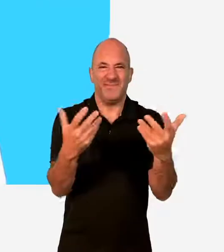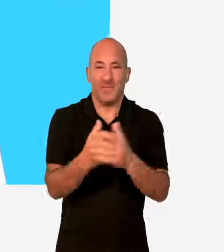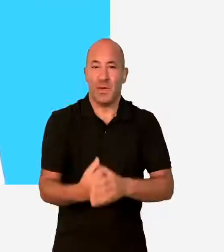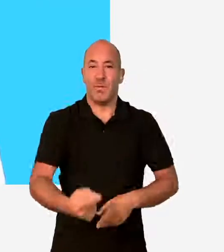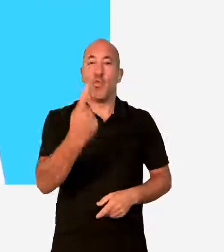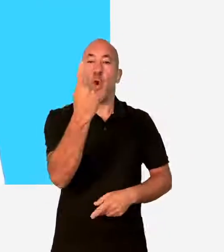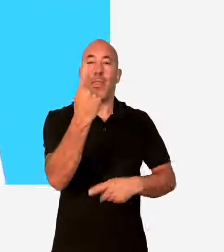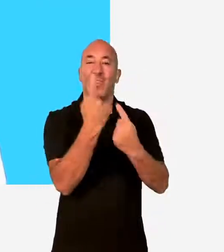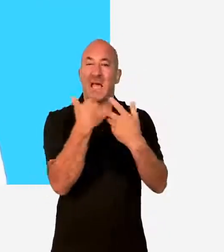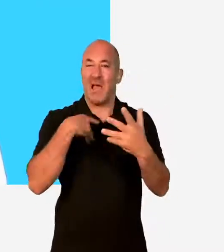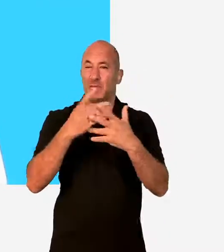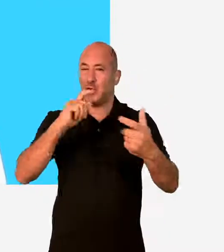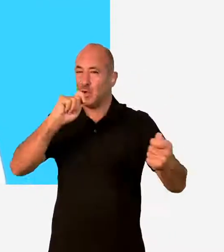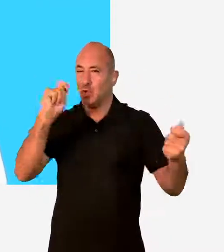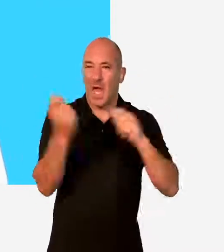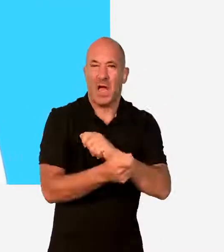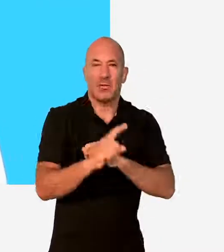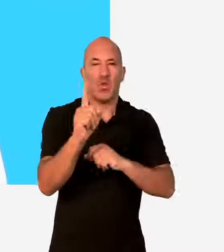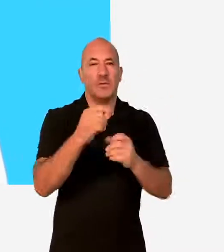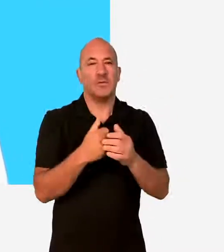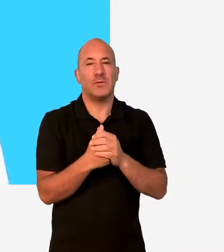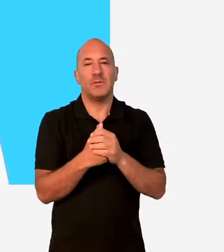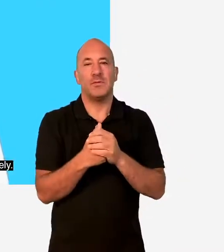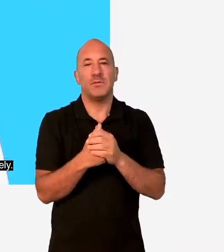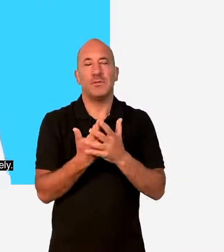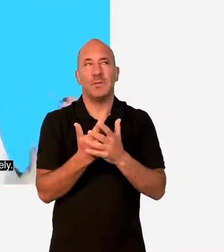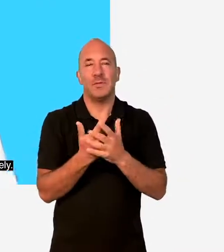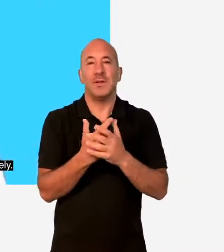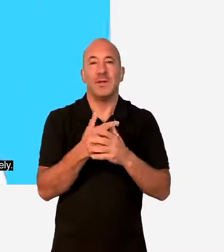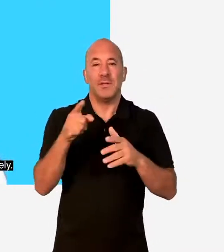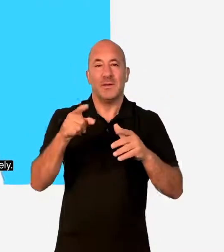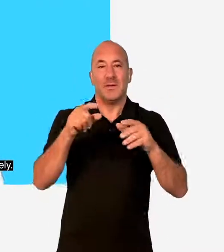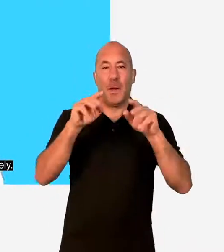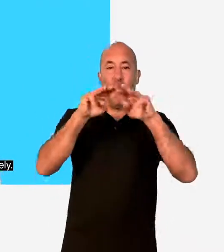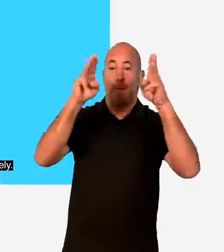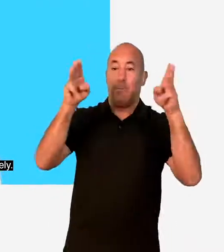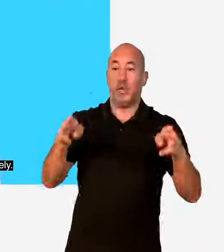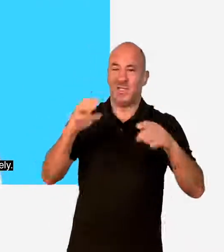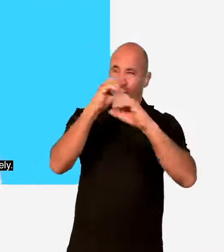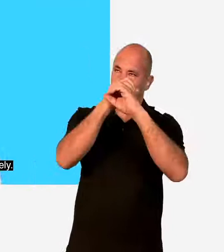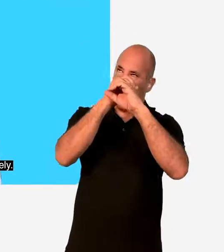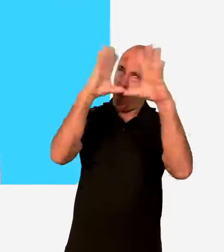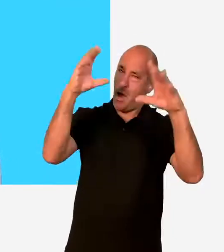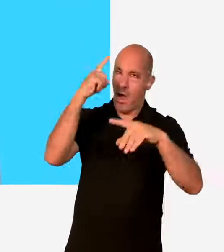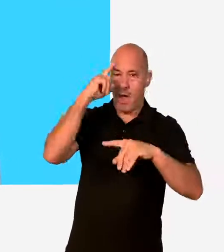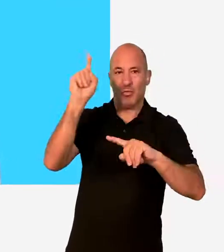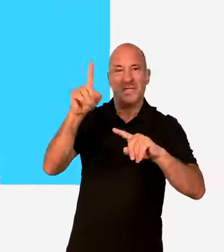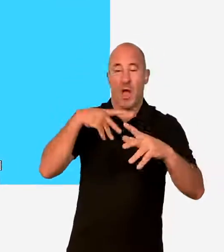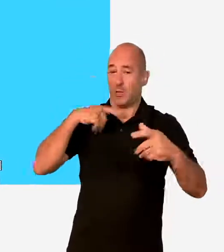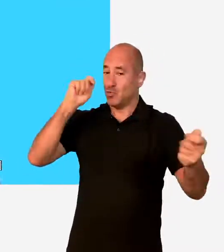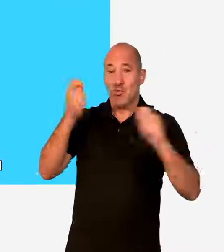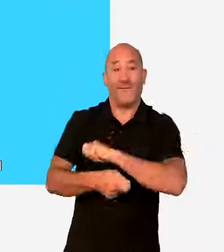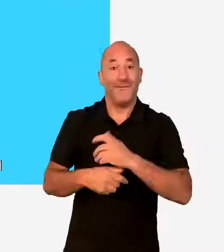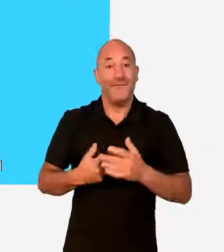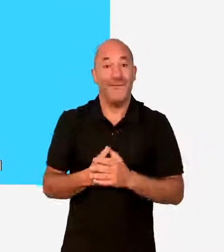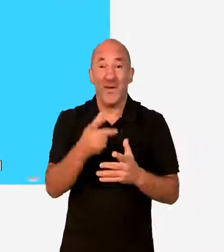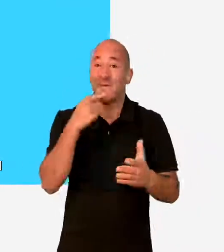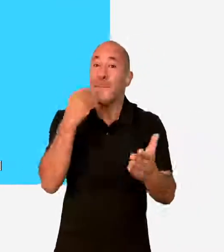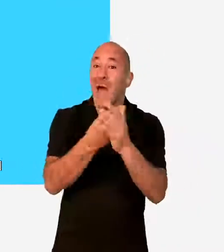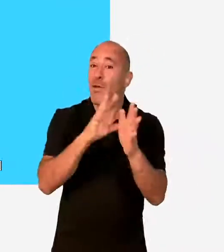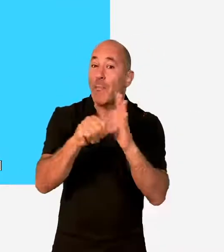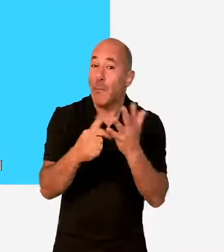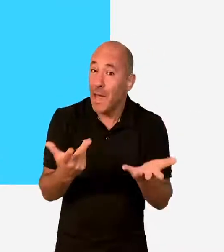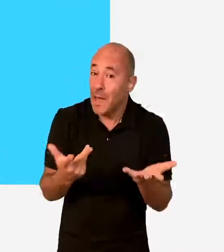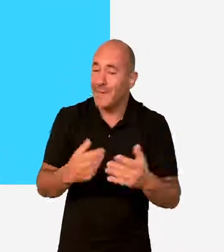thing, I would change the notion of the museum completely. You said if money wasn't an